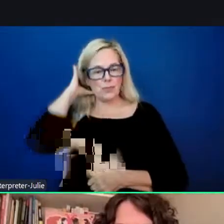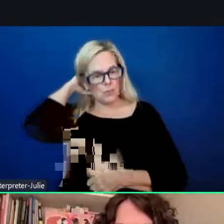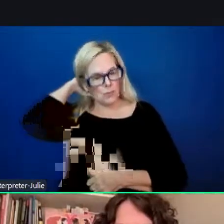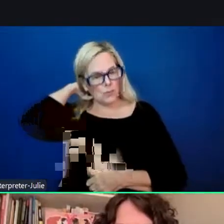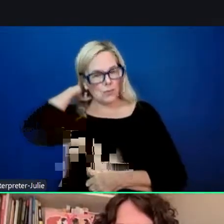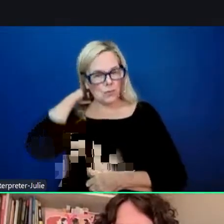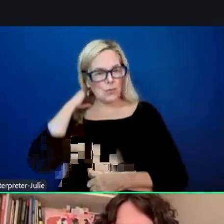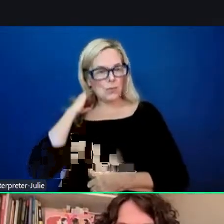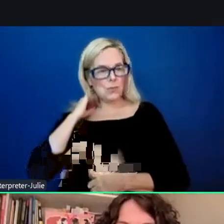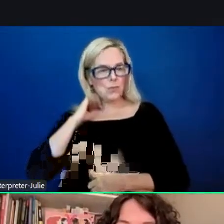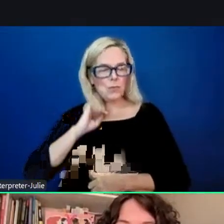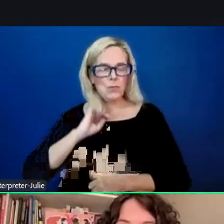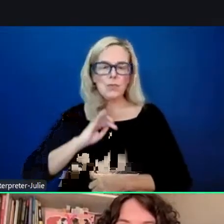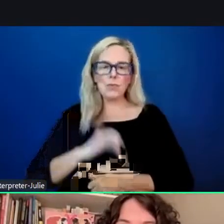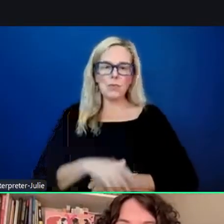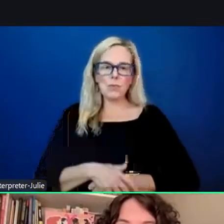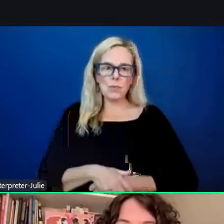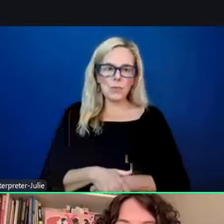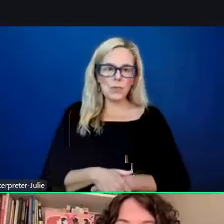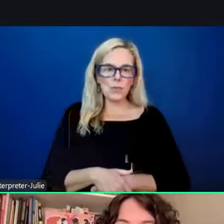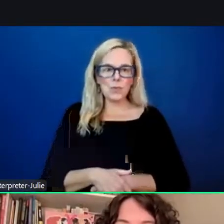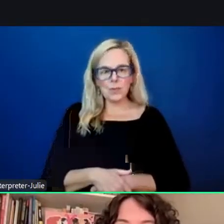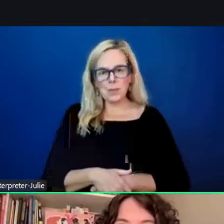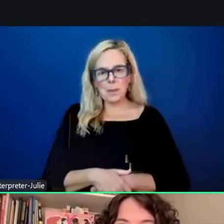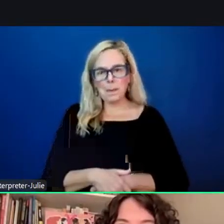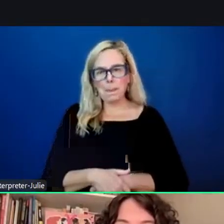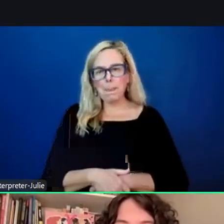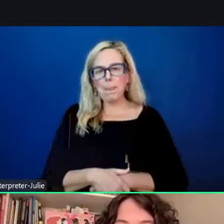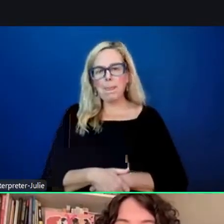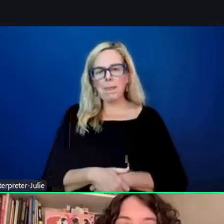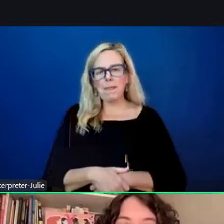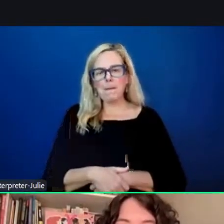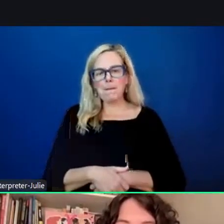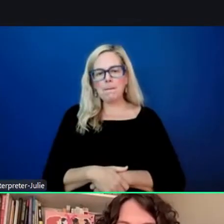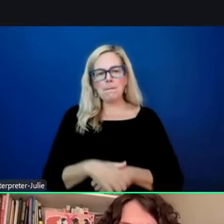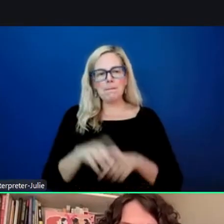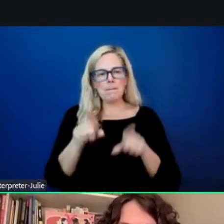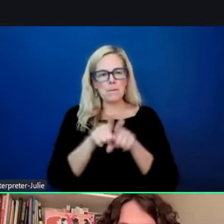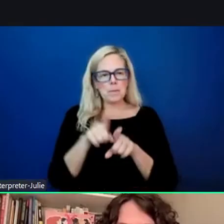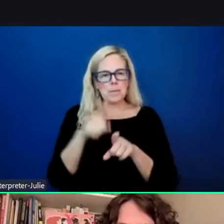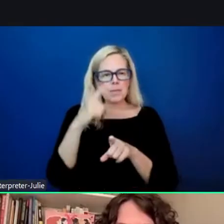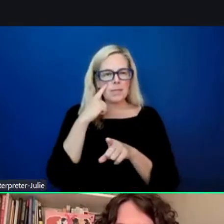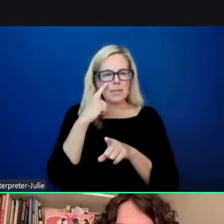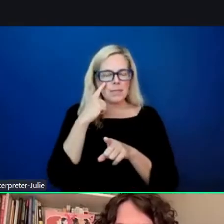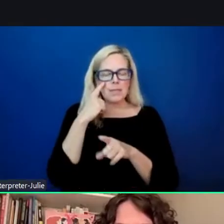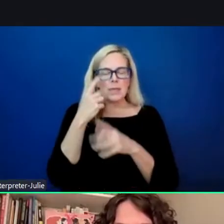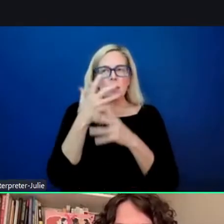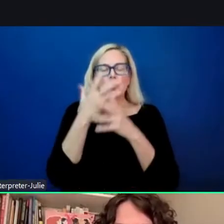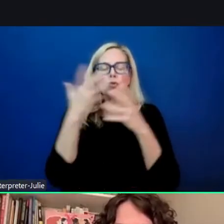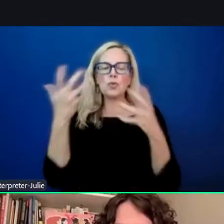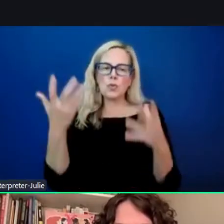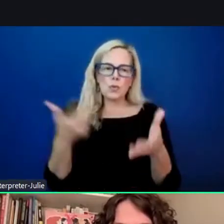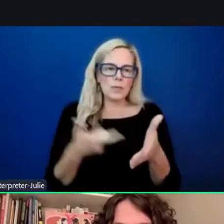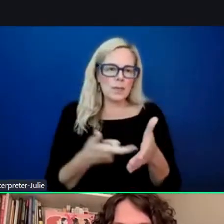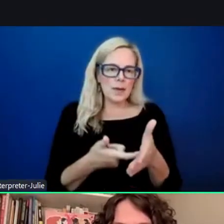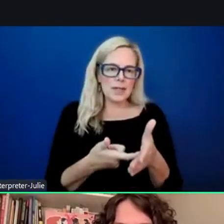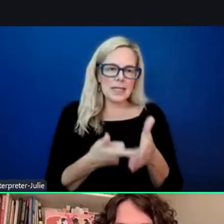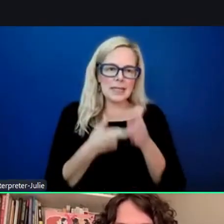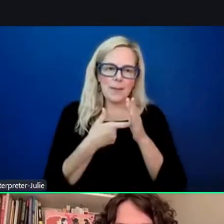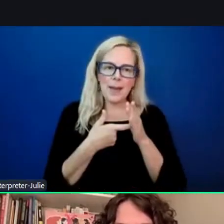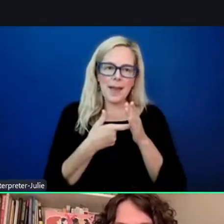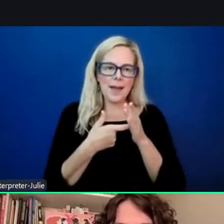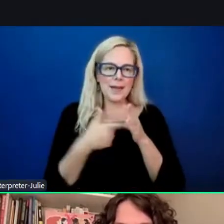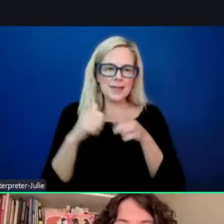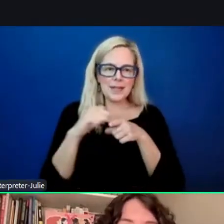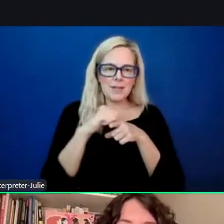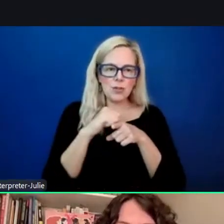I think also thinking through, there's so many demands on training organizations